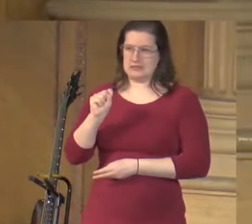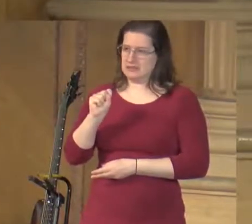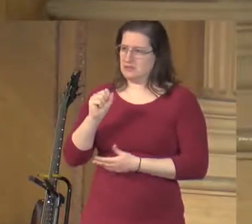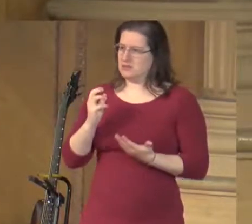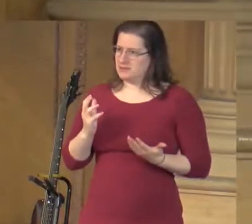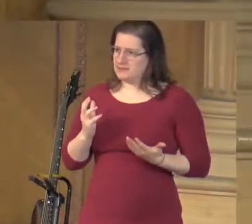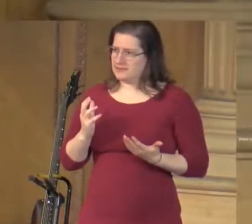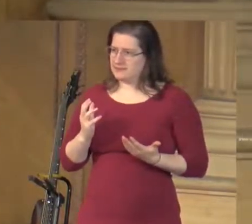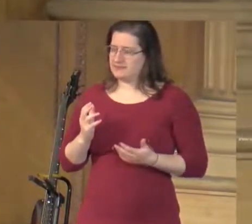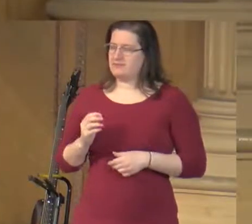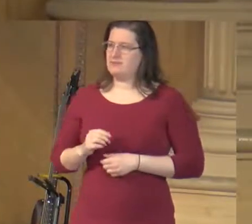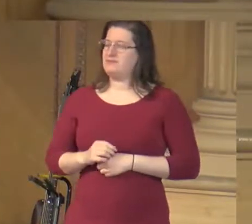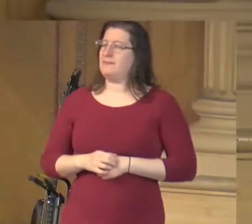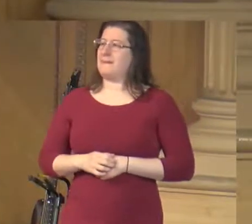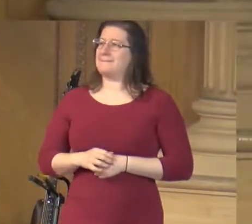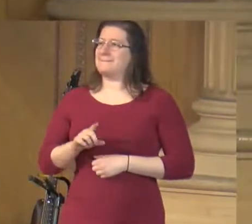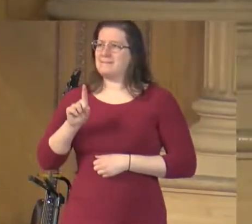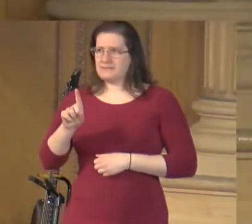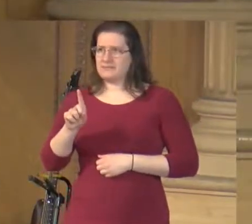But we're still called to rejoice.